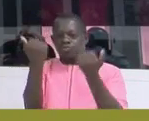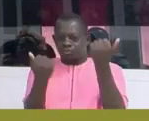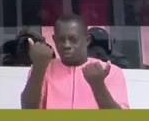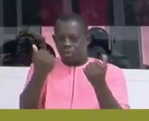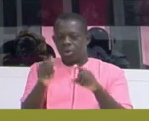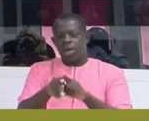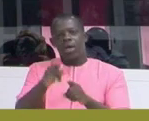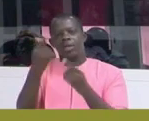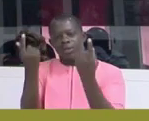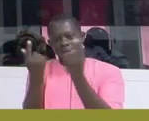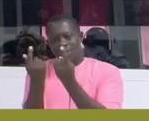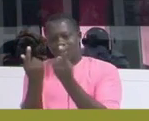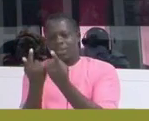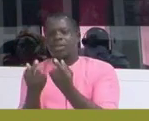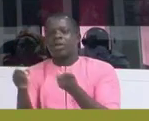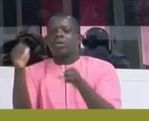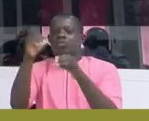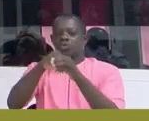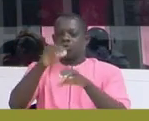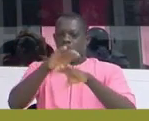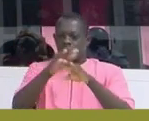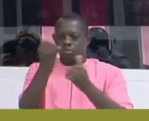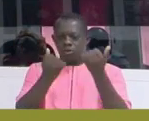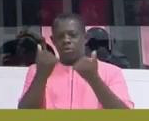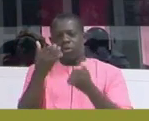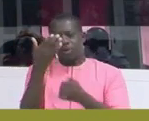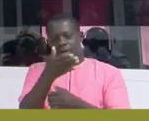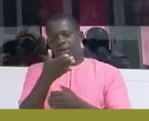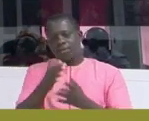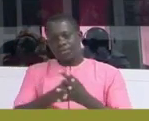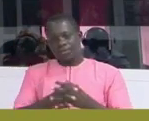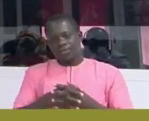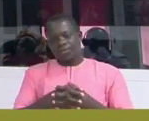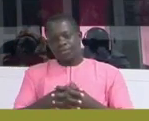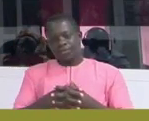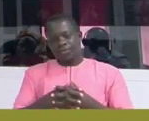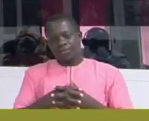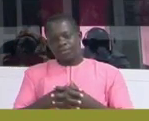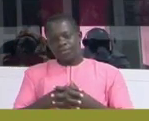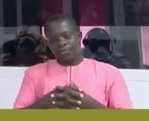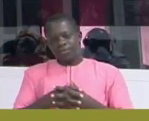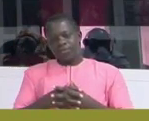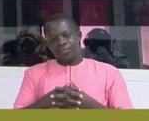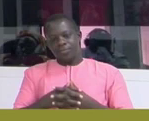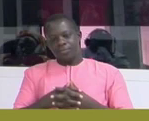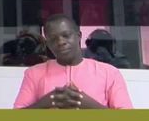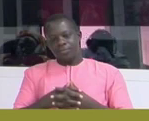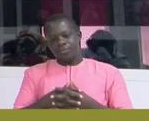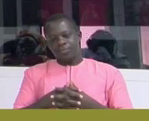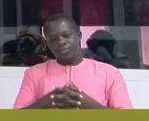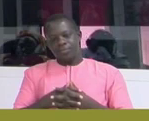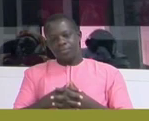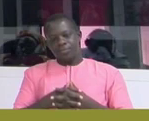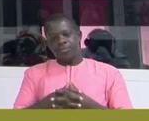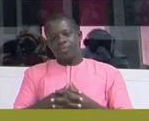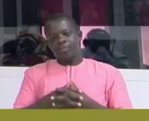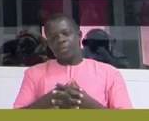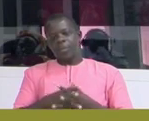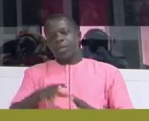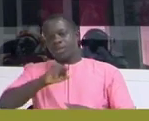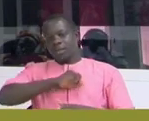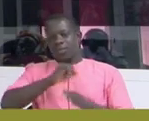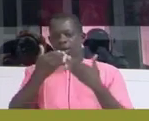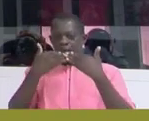discuss and the reason why we did not discuss is because of the issue of the truck and also the way how to